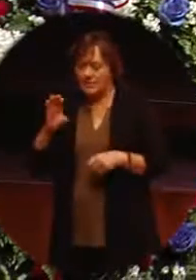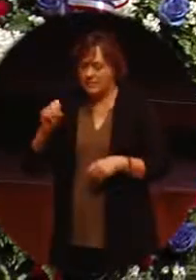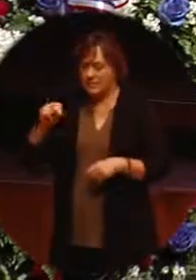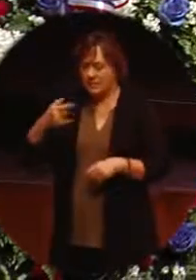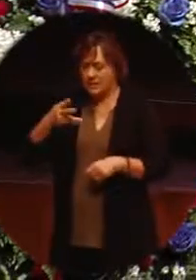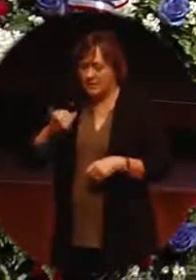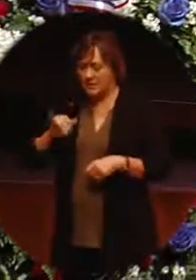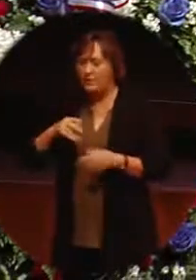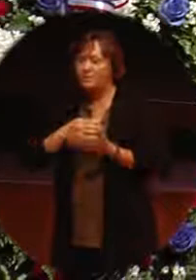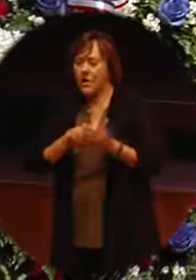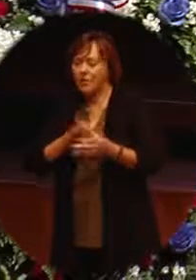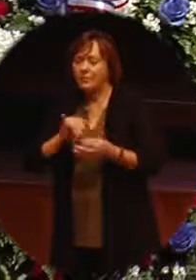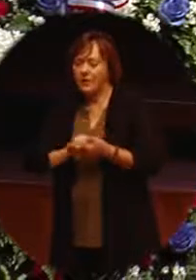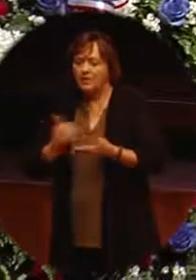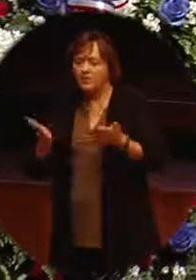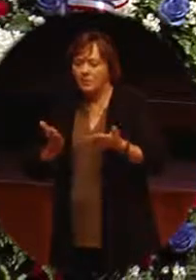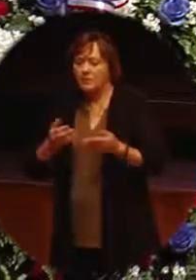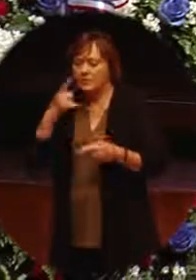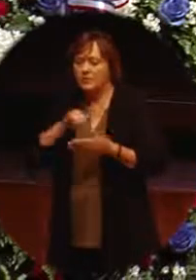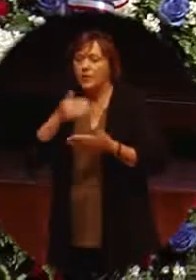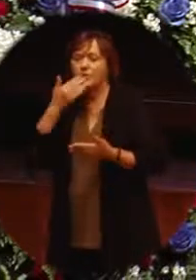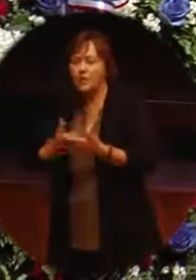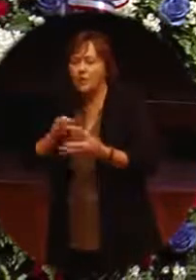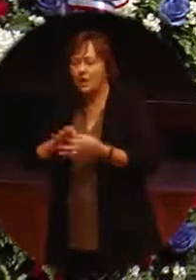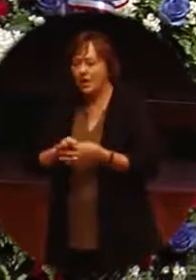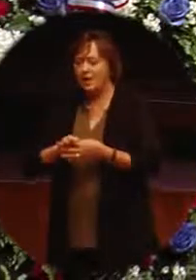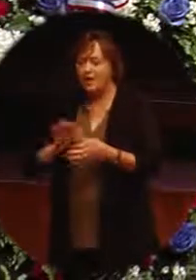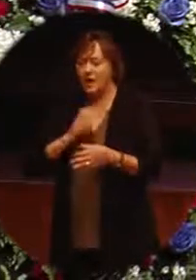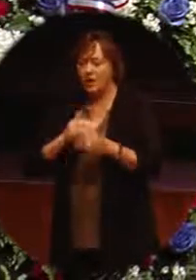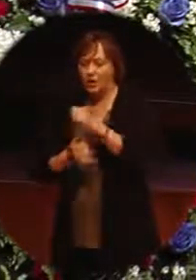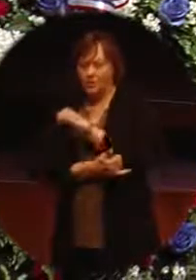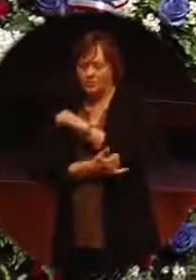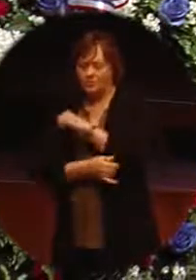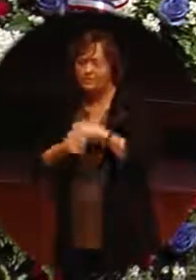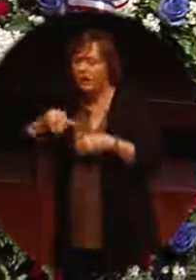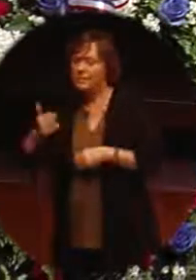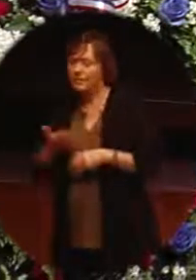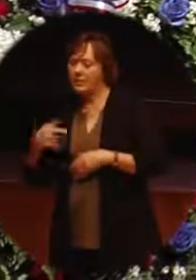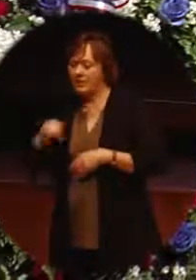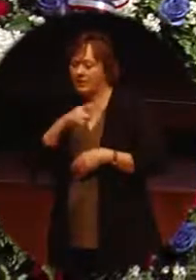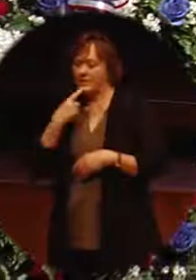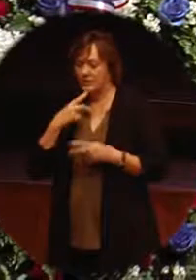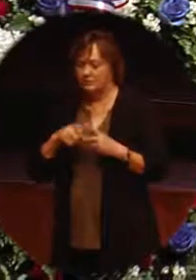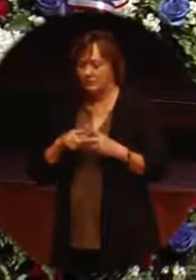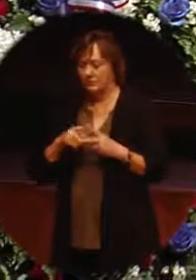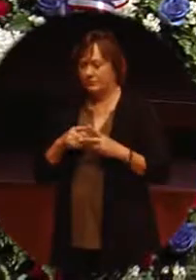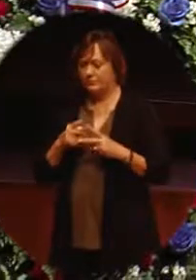Benghazi is part of that service for the good of this country. The other thing that they said